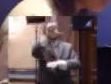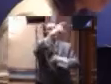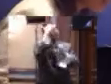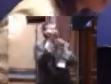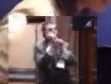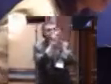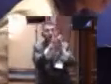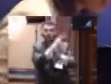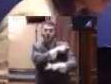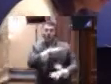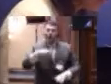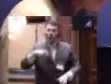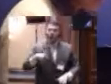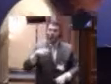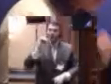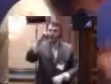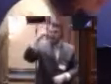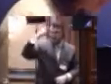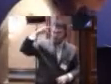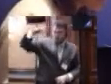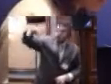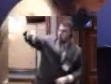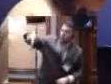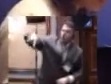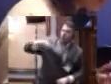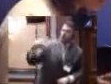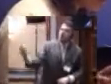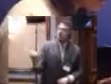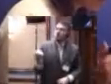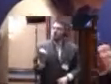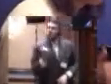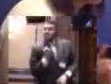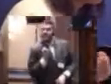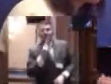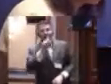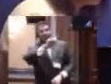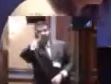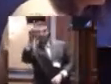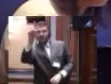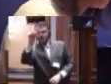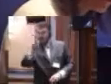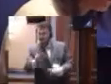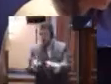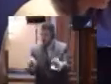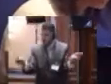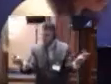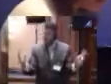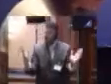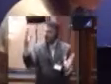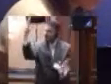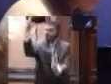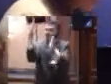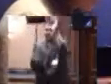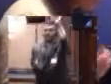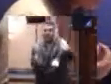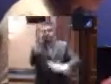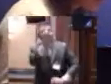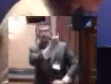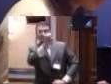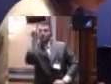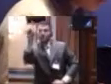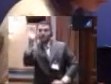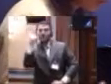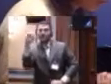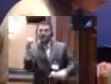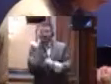the process itself. The third step was to agree on the supervision of the elections itself. And